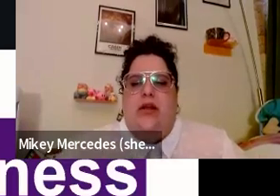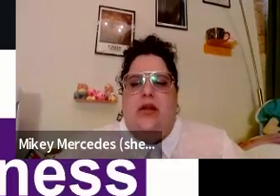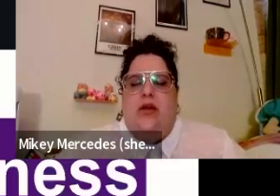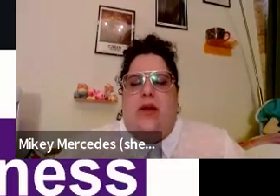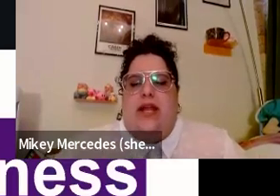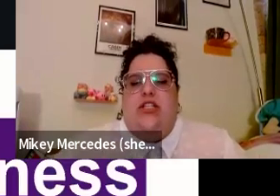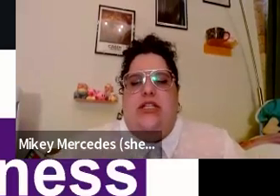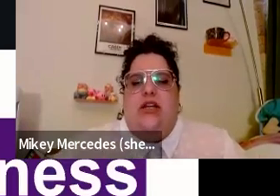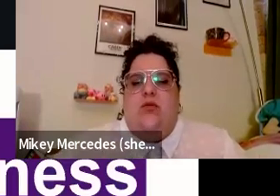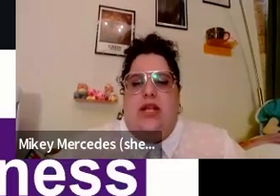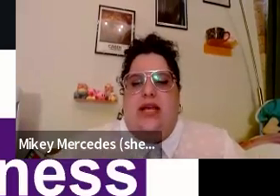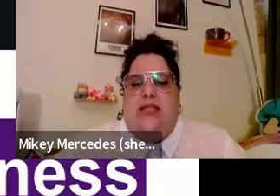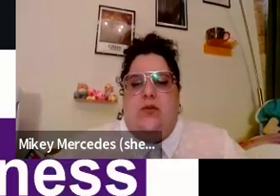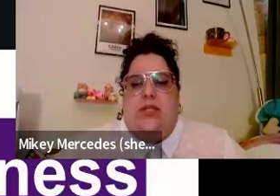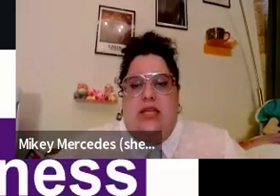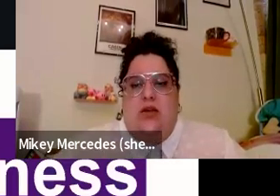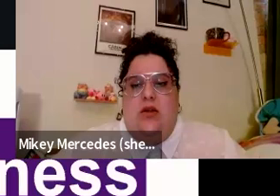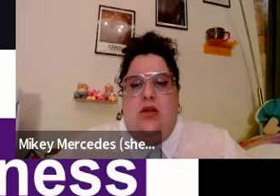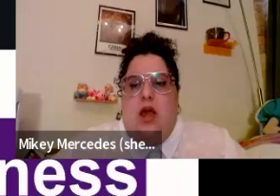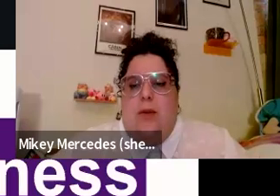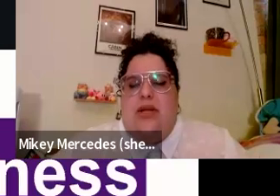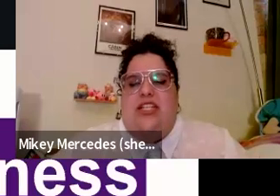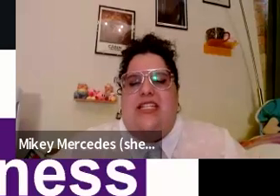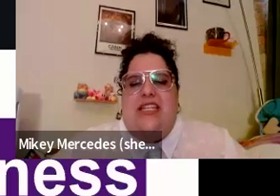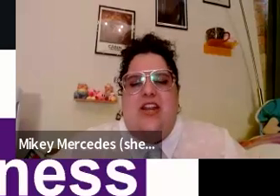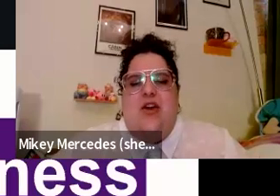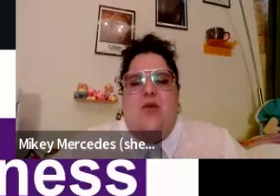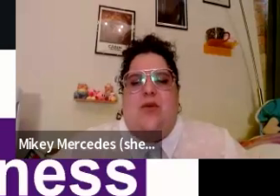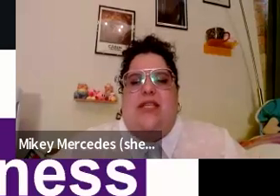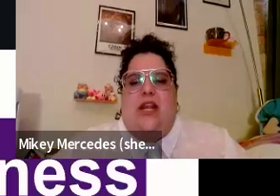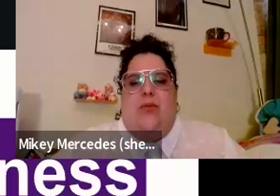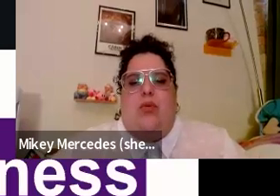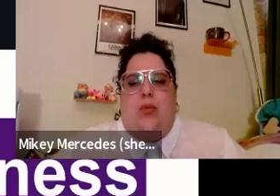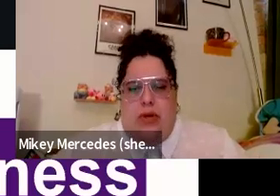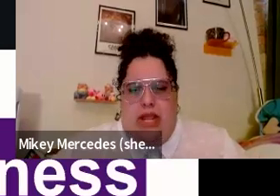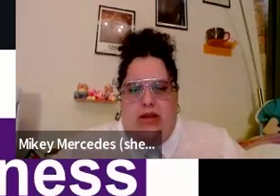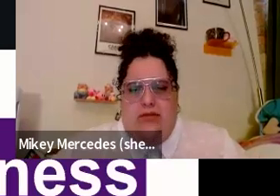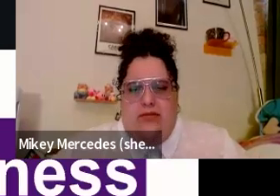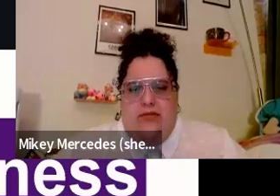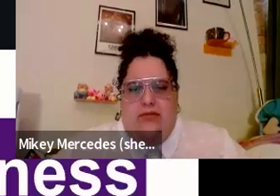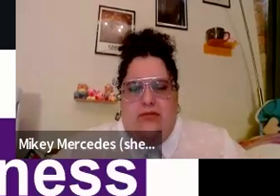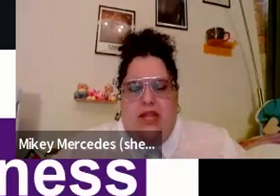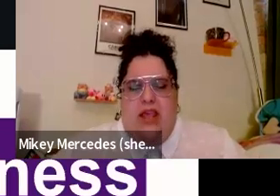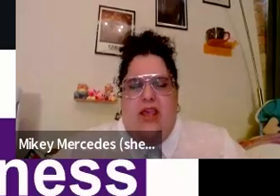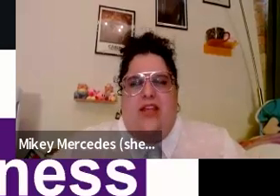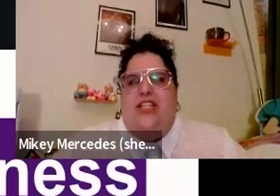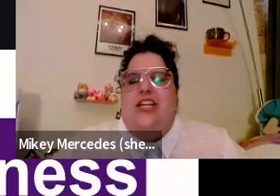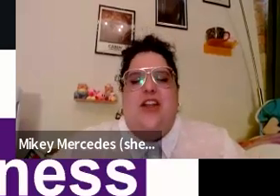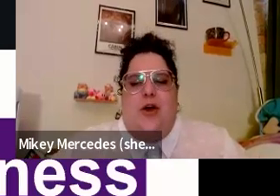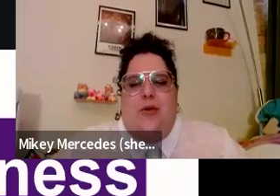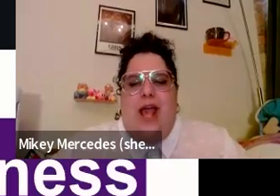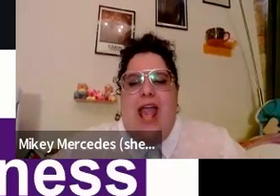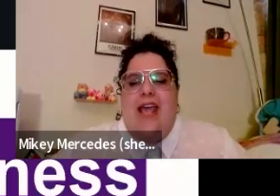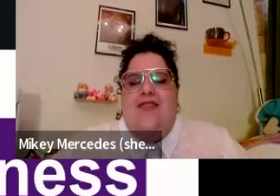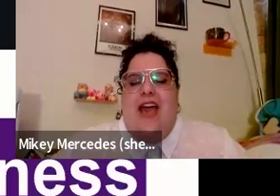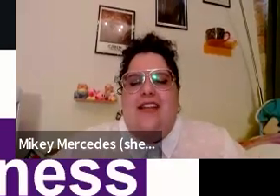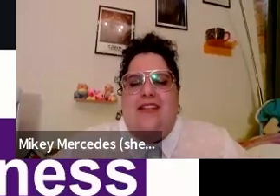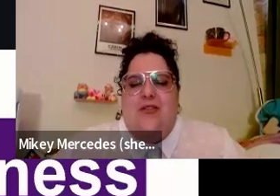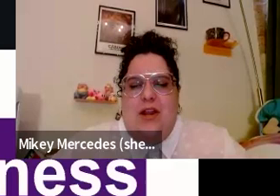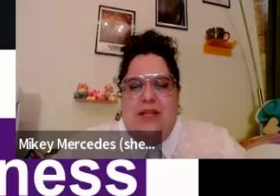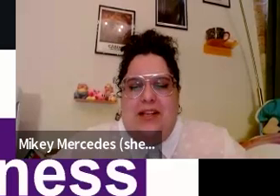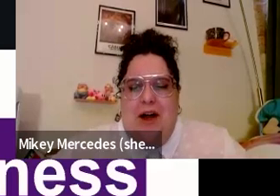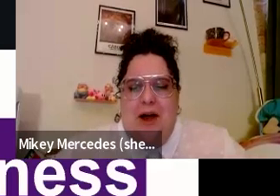Visibility Project's ADA 30 in Color, which is a series of original essays on the past, present, and future of